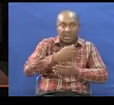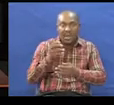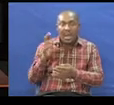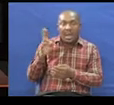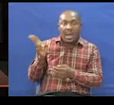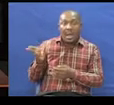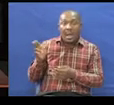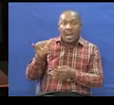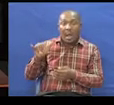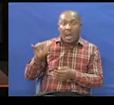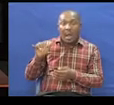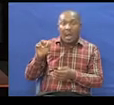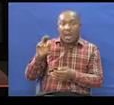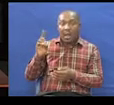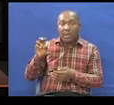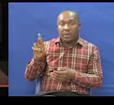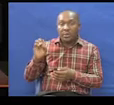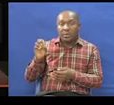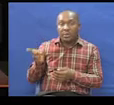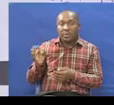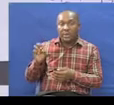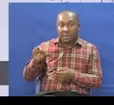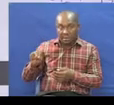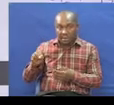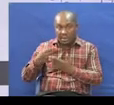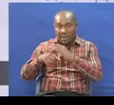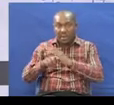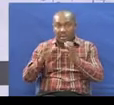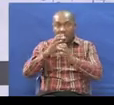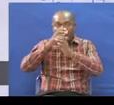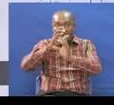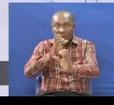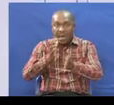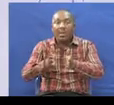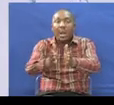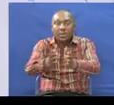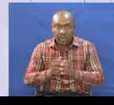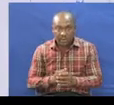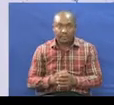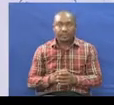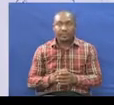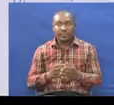laboratory. Method for collecting hydrogen in the laboratory. Hydrogen